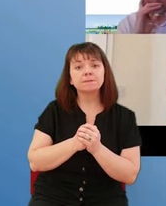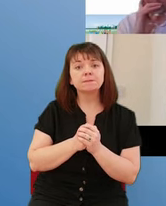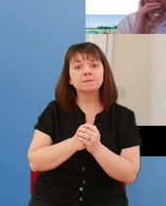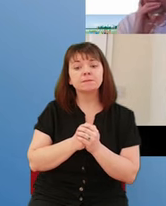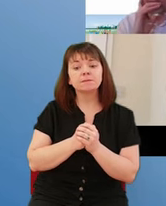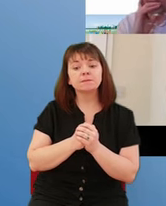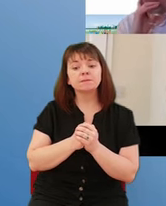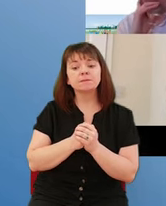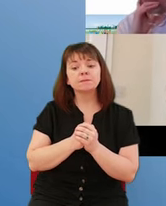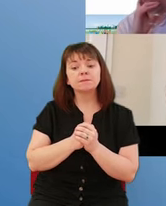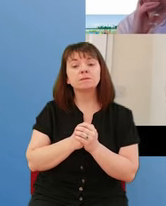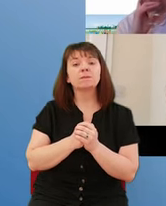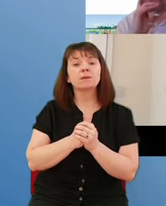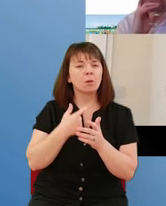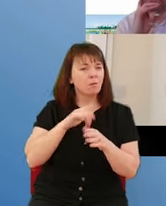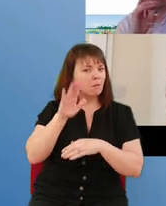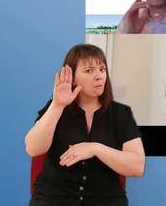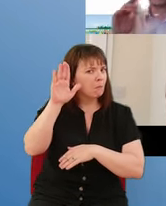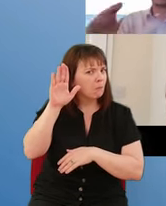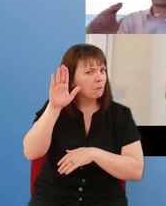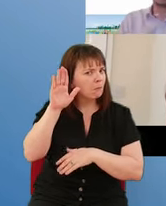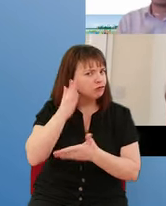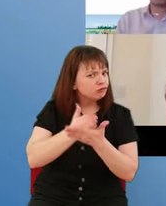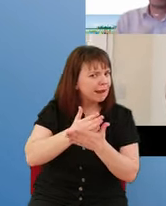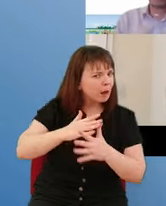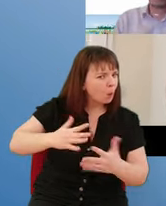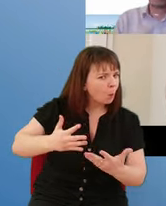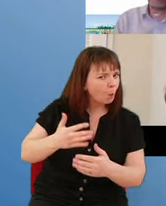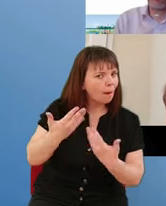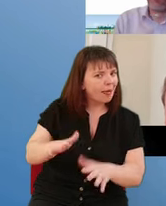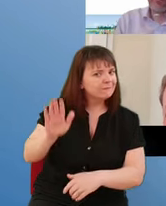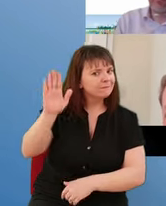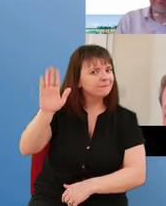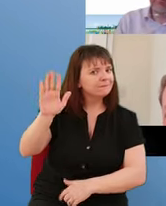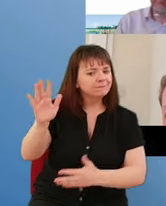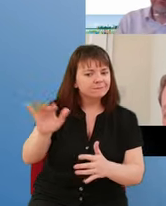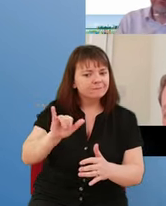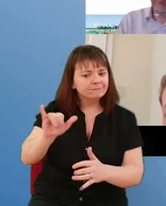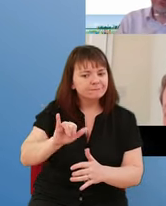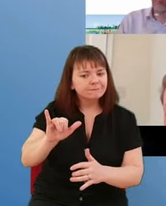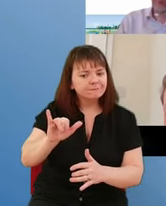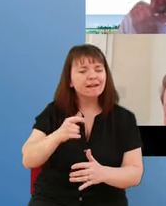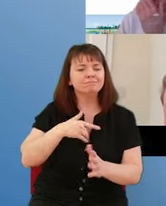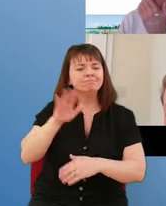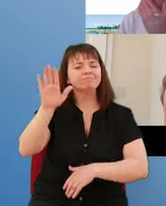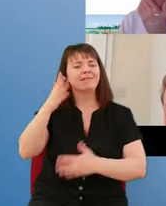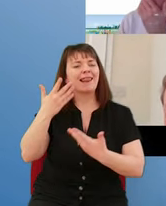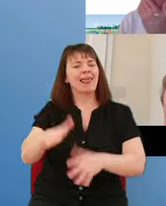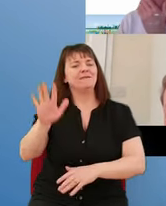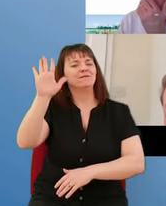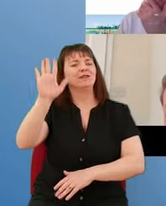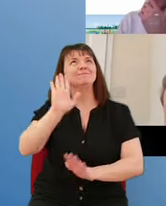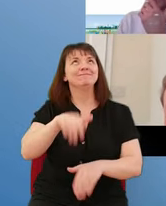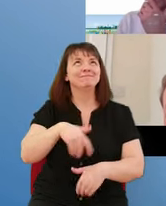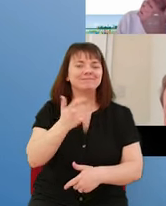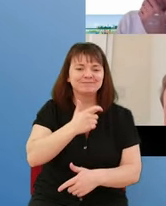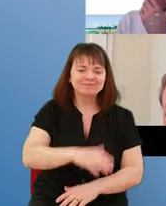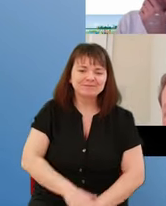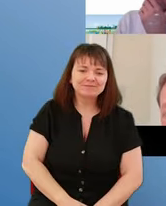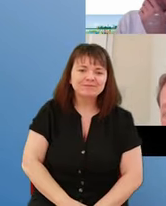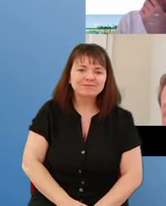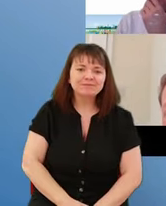I assume it is. That's great. Thank you very much for that update, Shepherd. And I mean, it is good that they